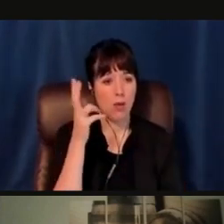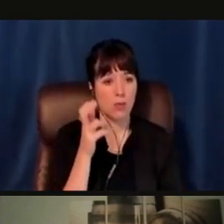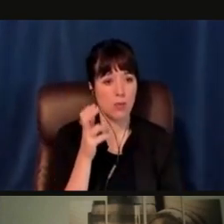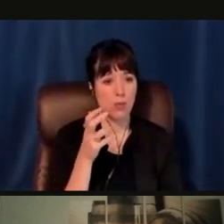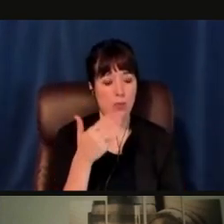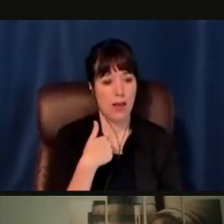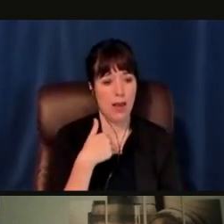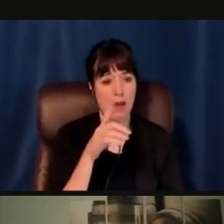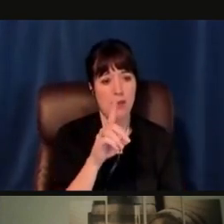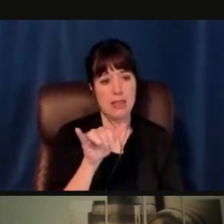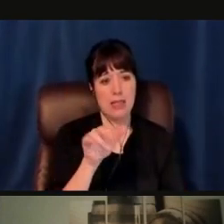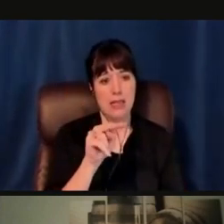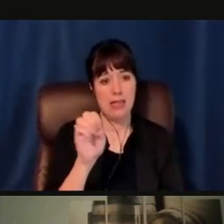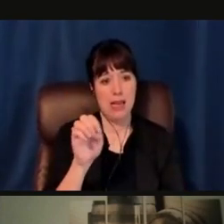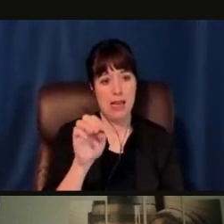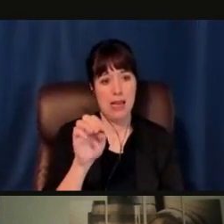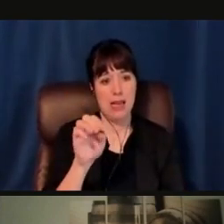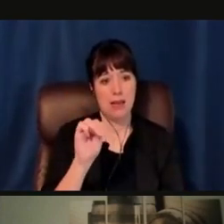Bedlock.